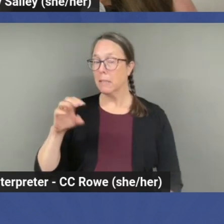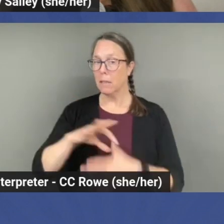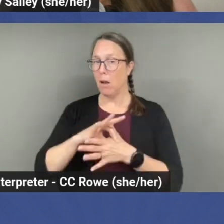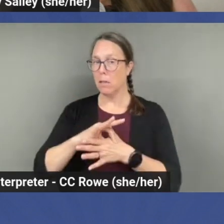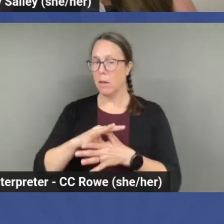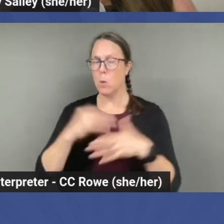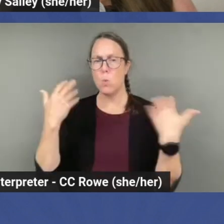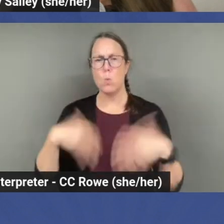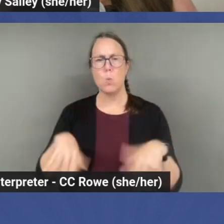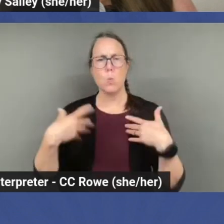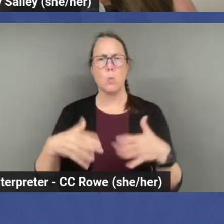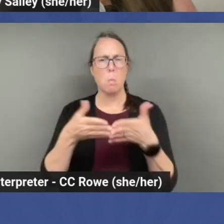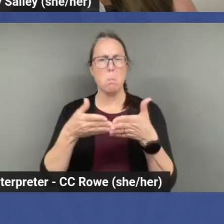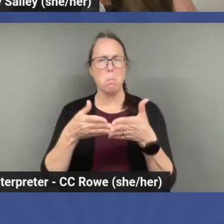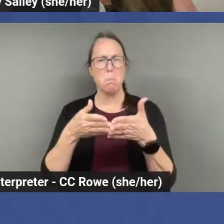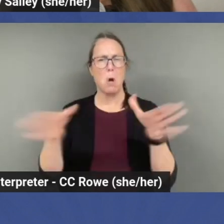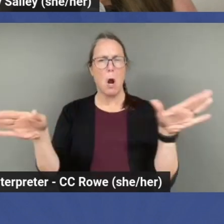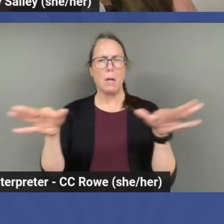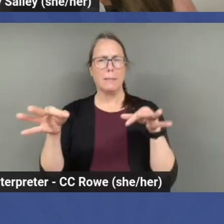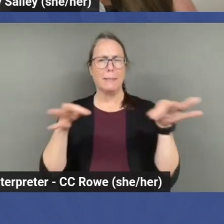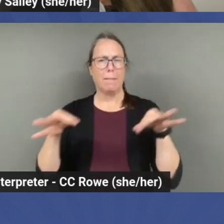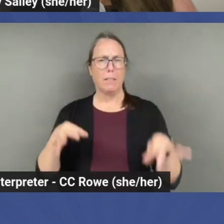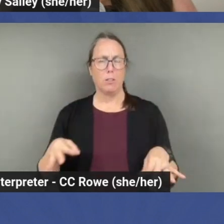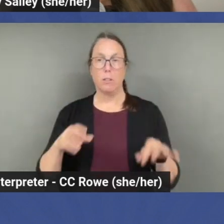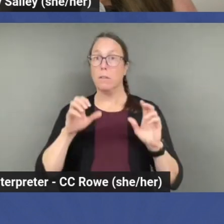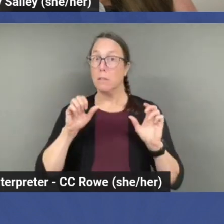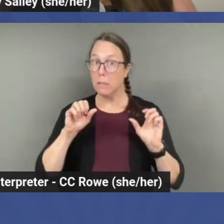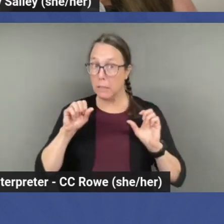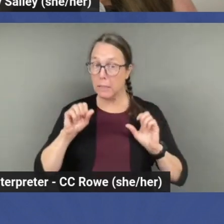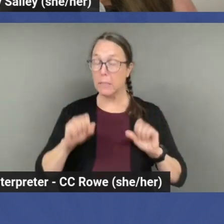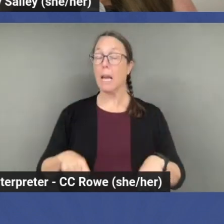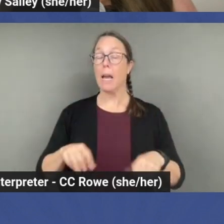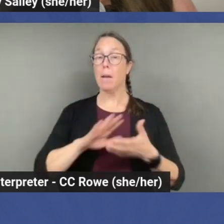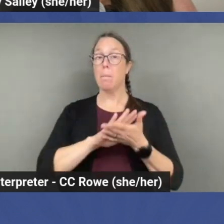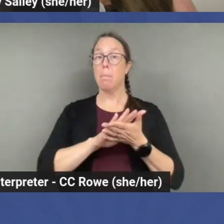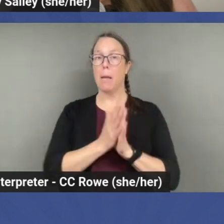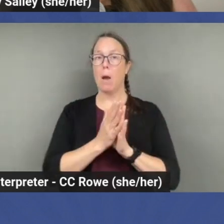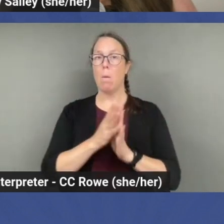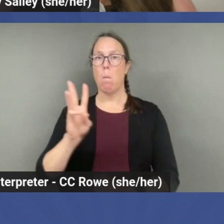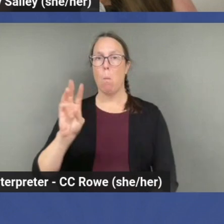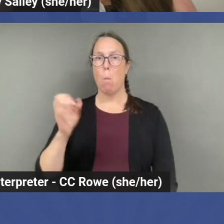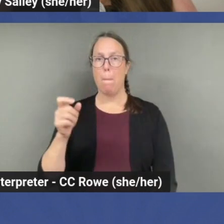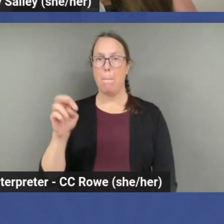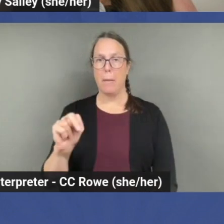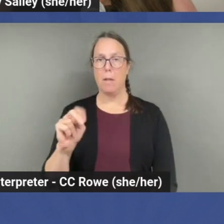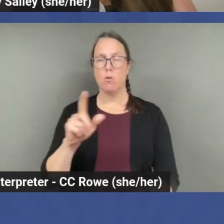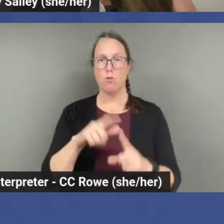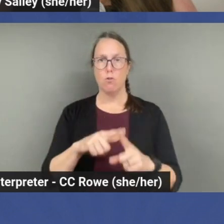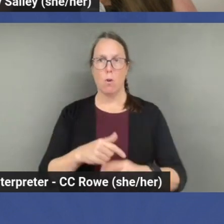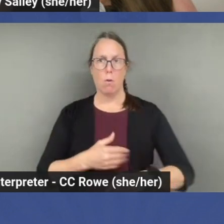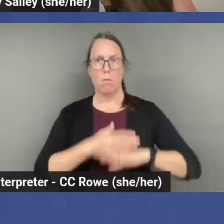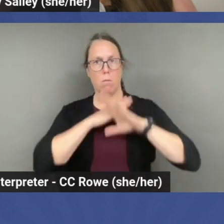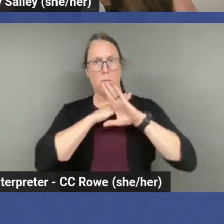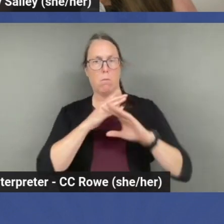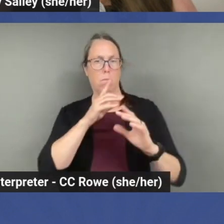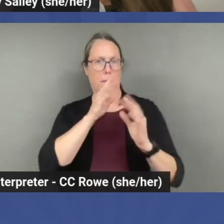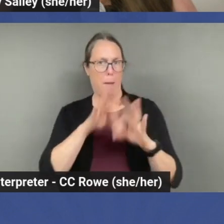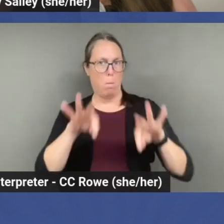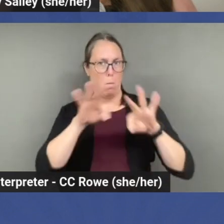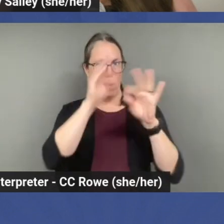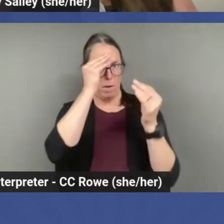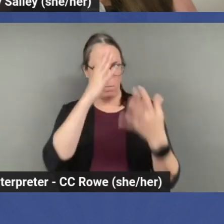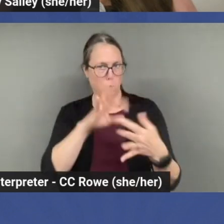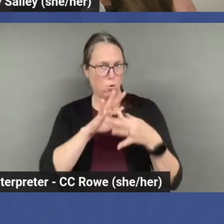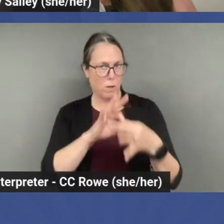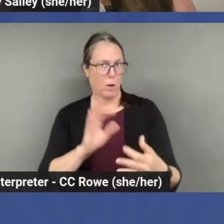exceptionally broad, and it could be weaponized very specifically to withhold really important information about our bodies and